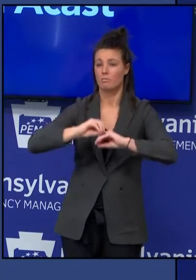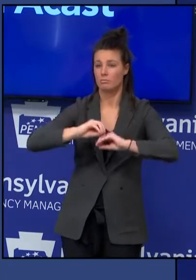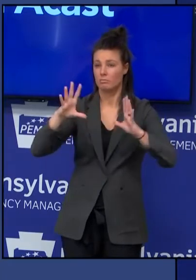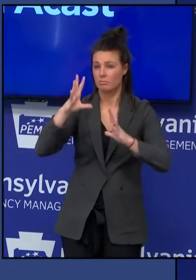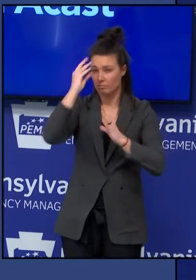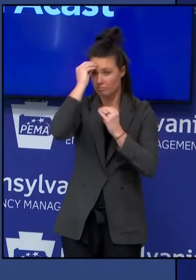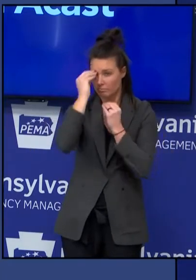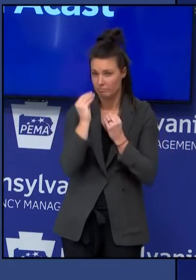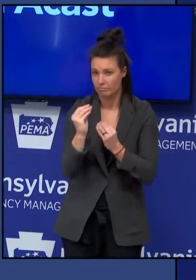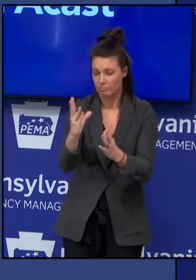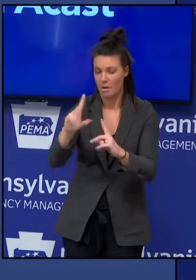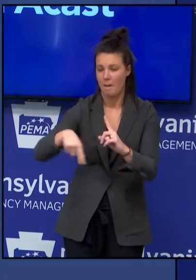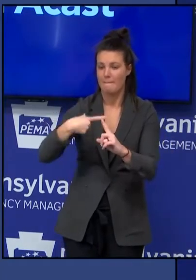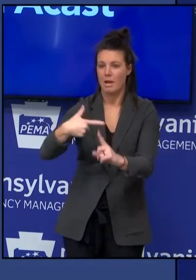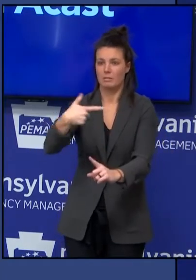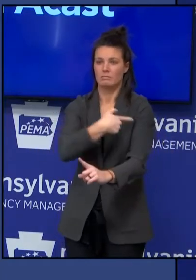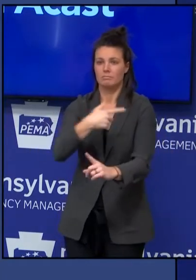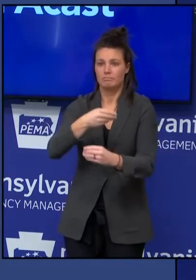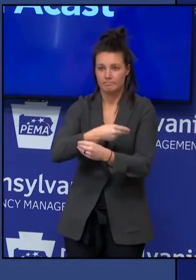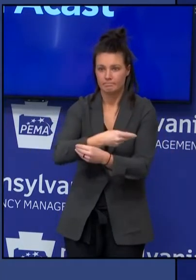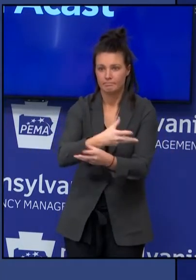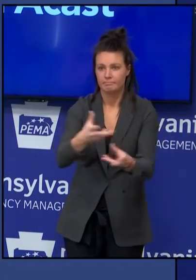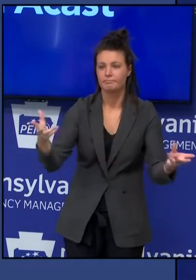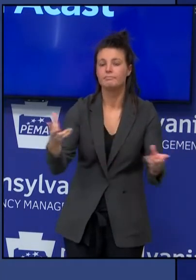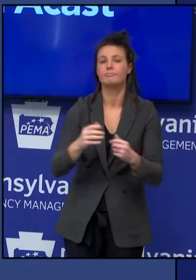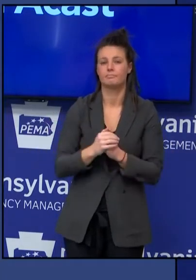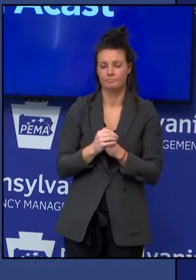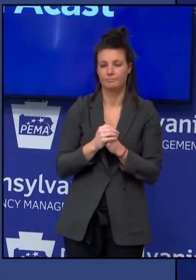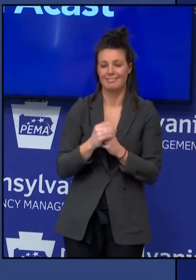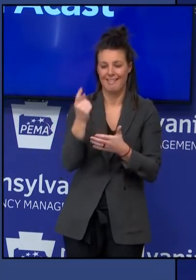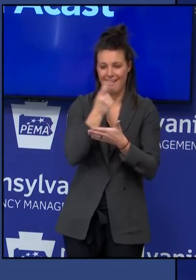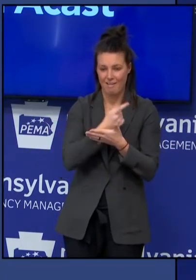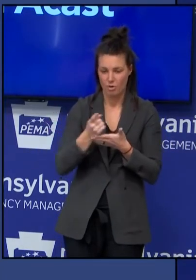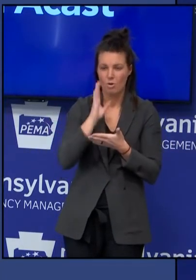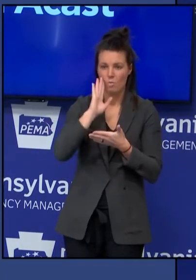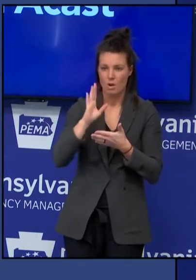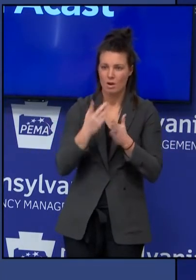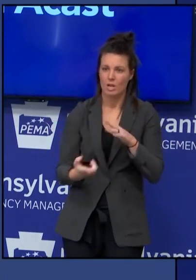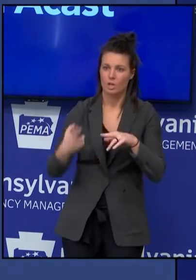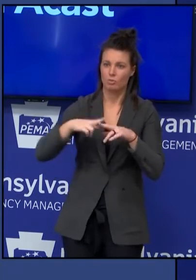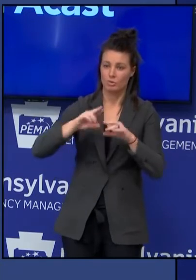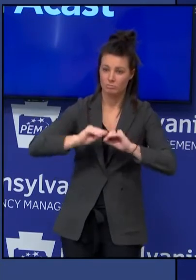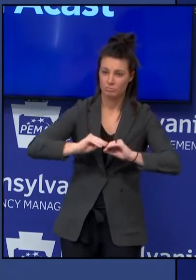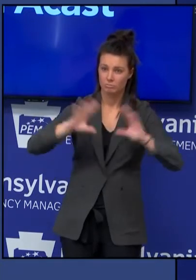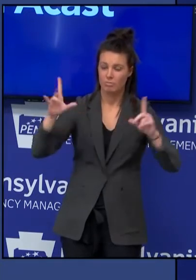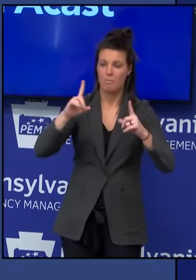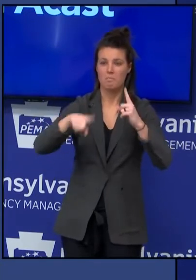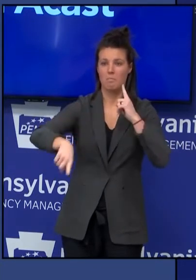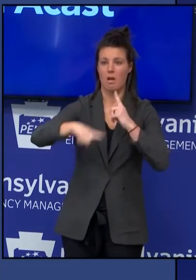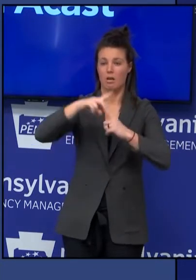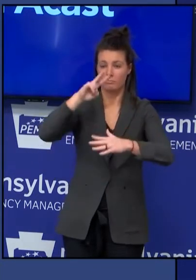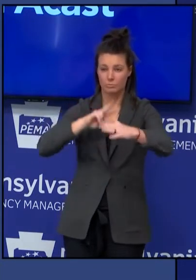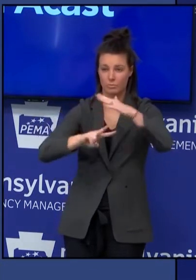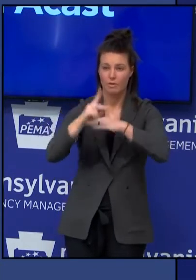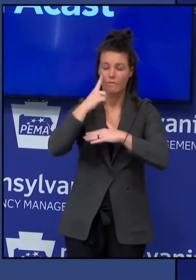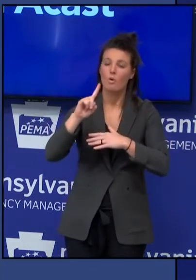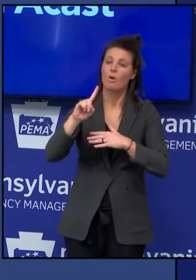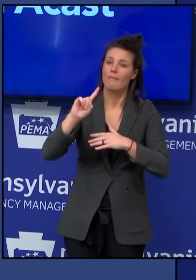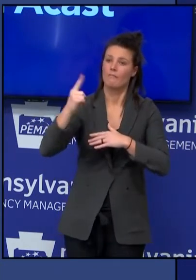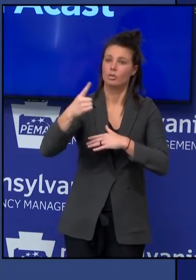information on vaccine allocations each week to increase transparency and predictability with first doses.